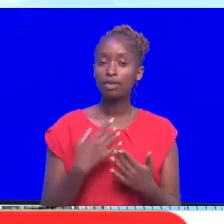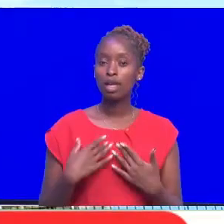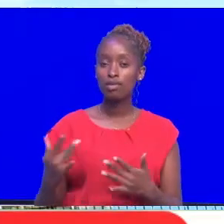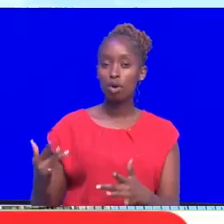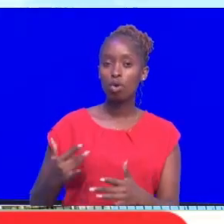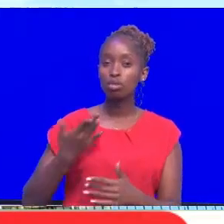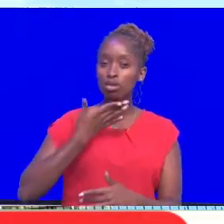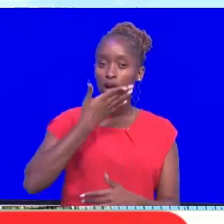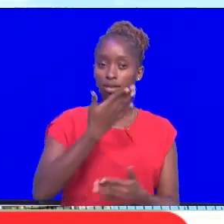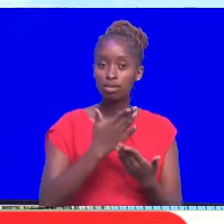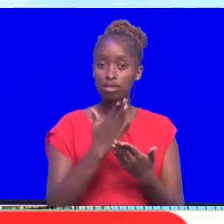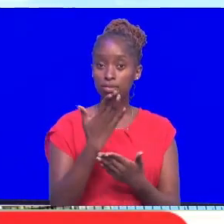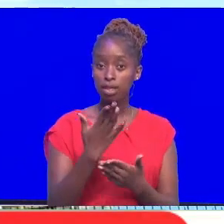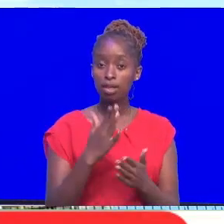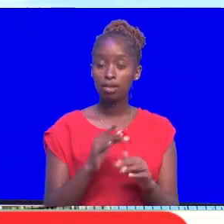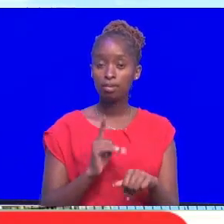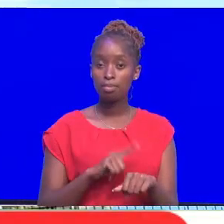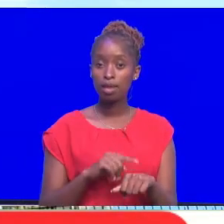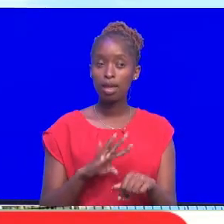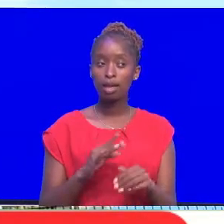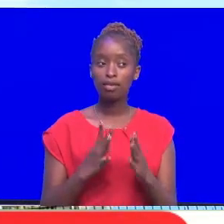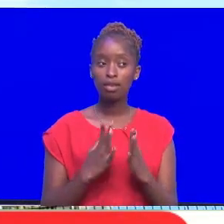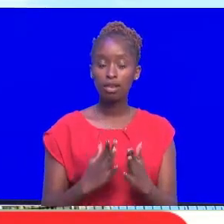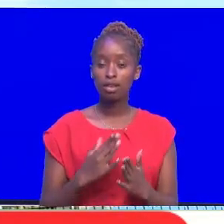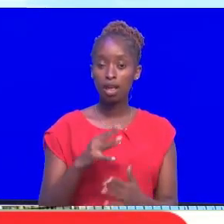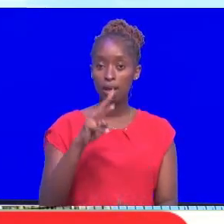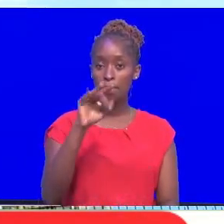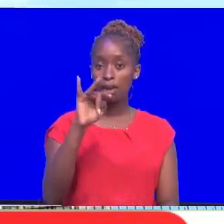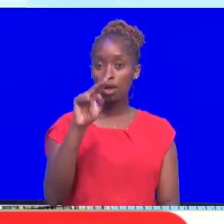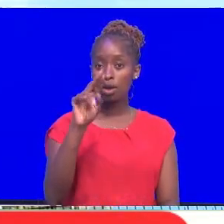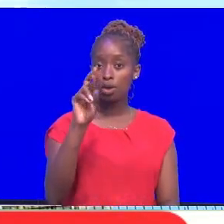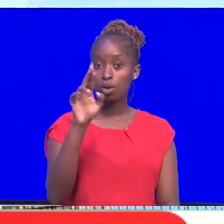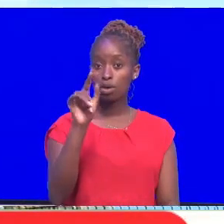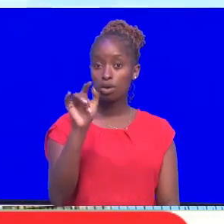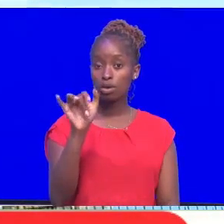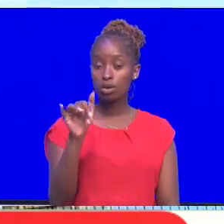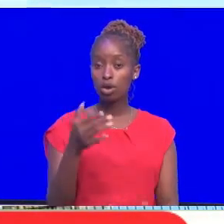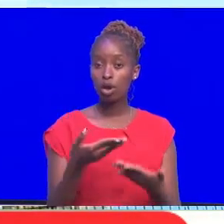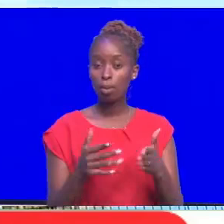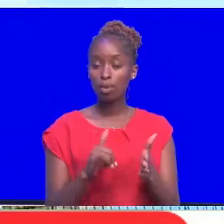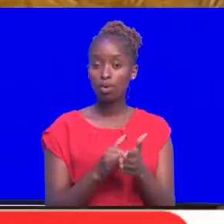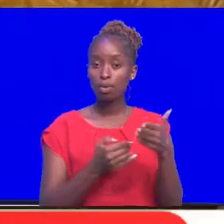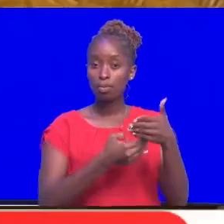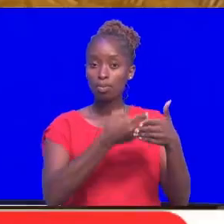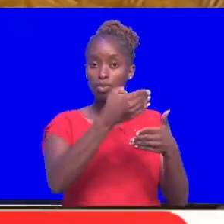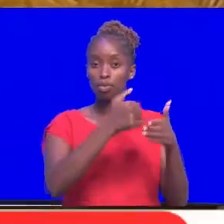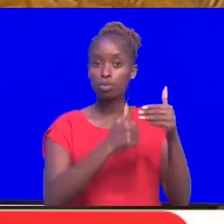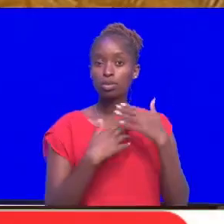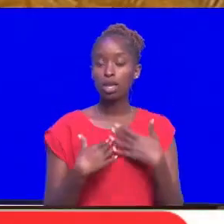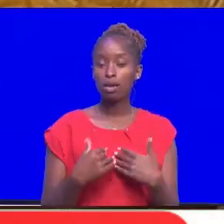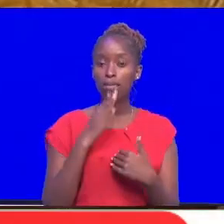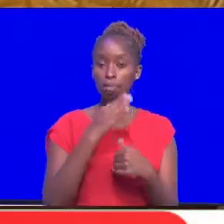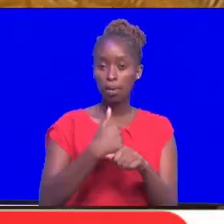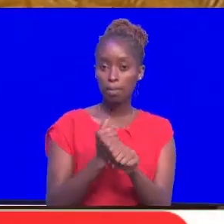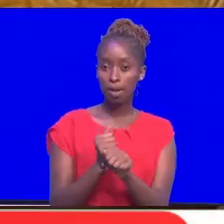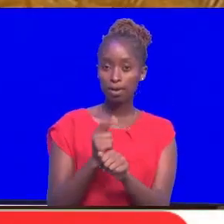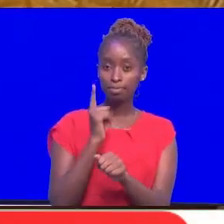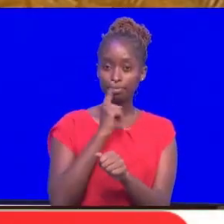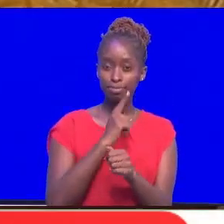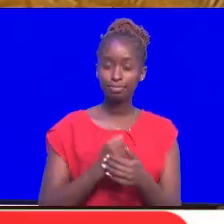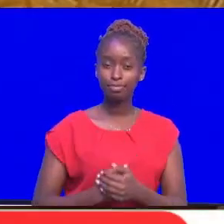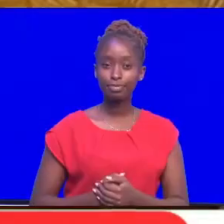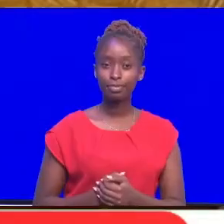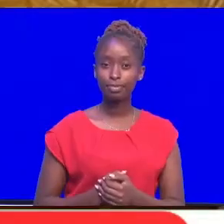the minority leader on the negative publicity the opening of the building has generated. Let's not join those